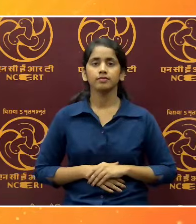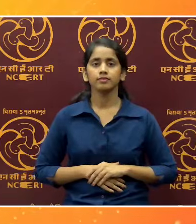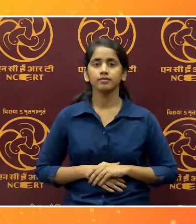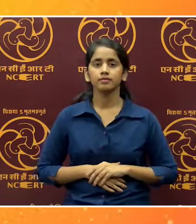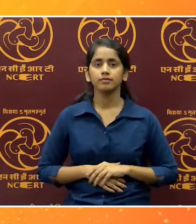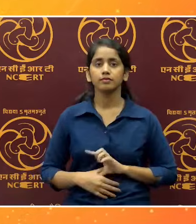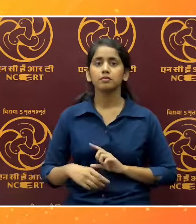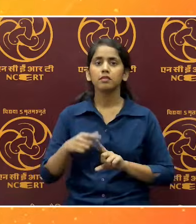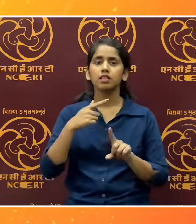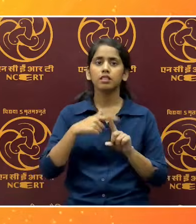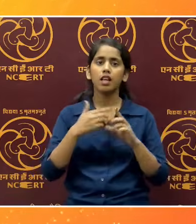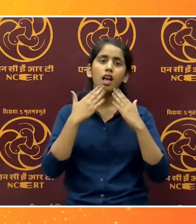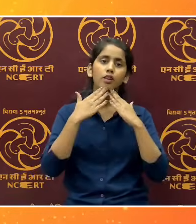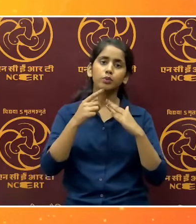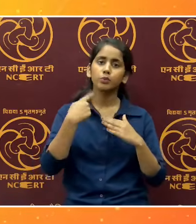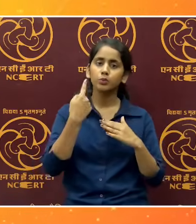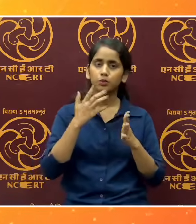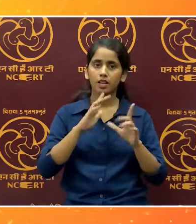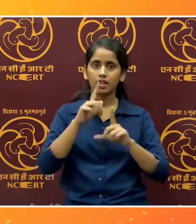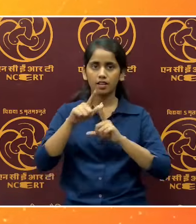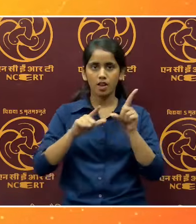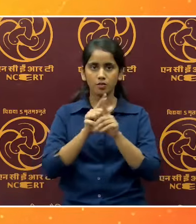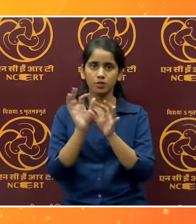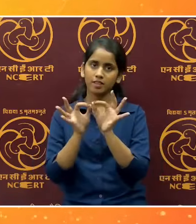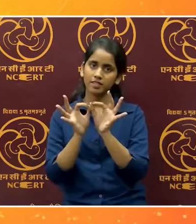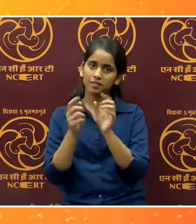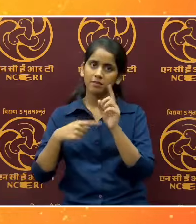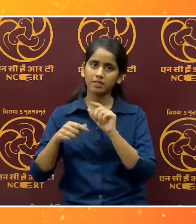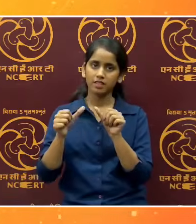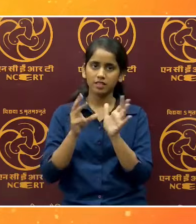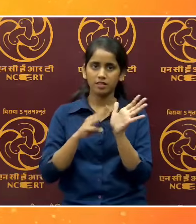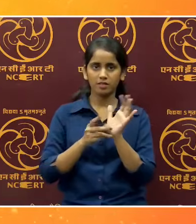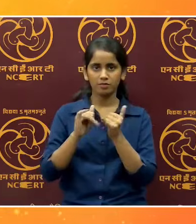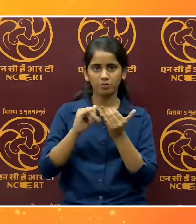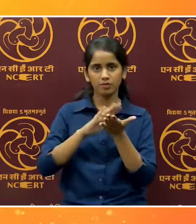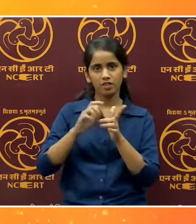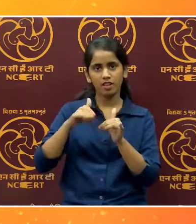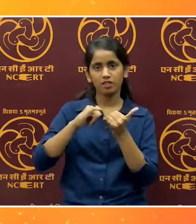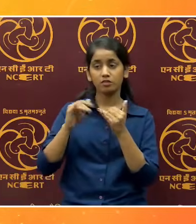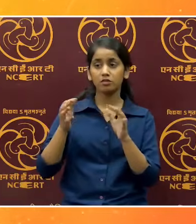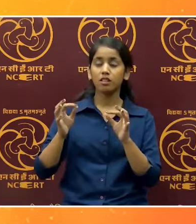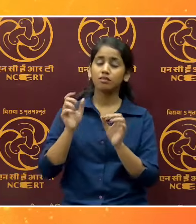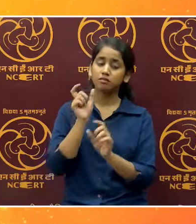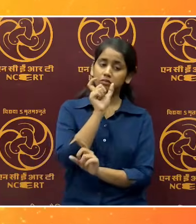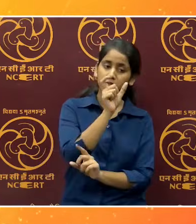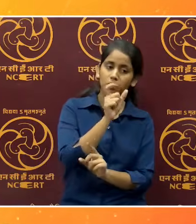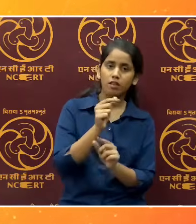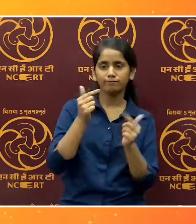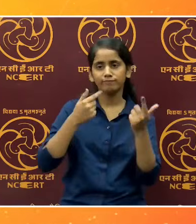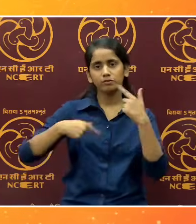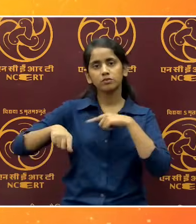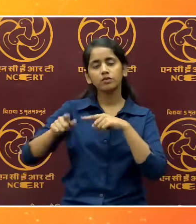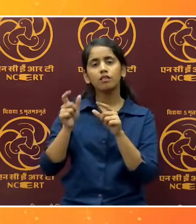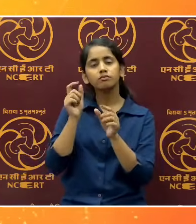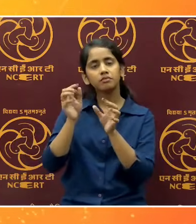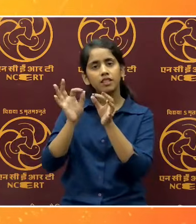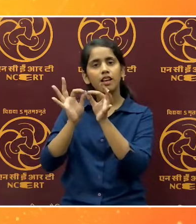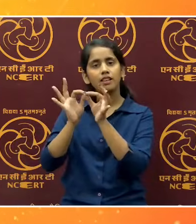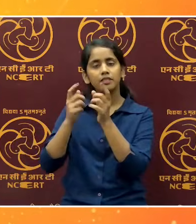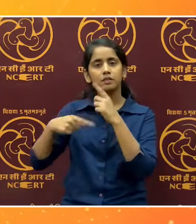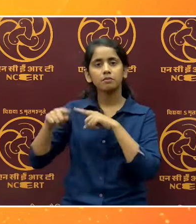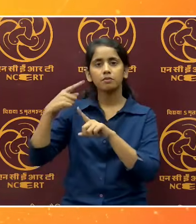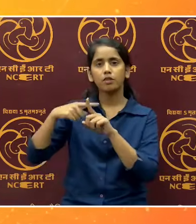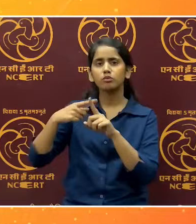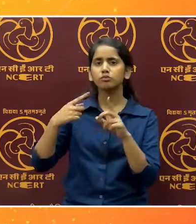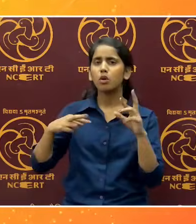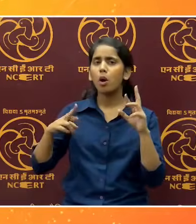Thank you to our sign language interpreter as well. Ambusakshi, you interpreted each and every word to all our students, and I